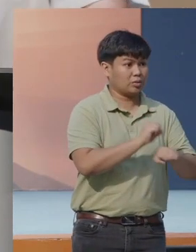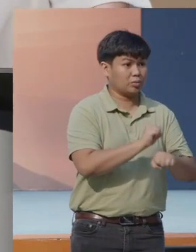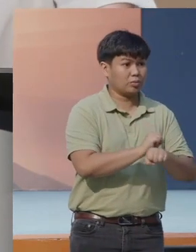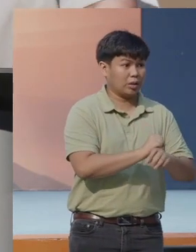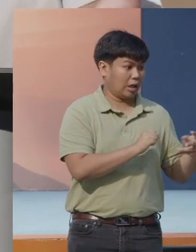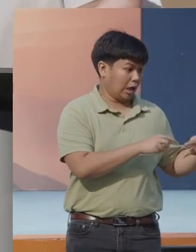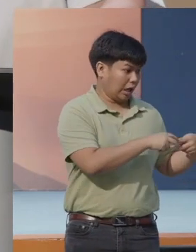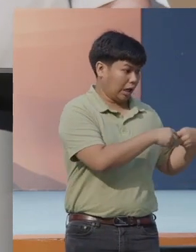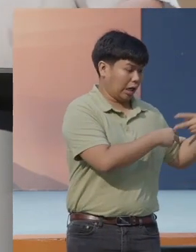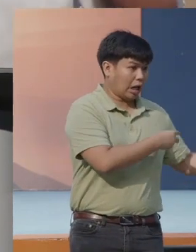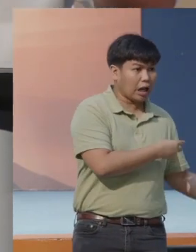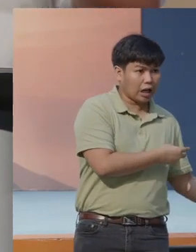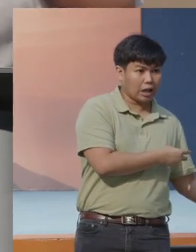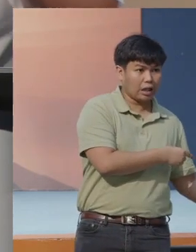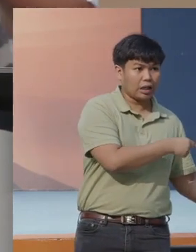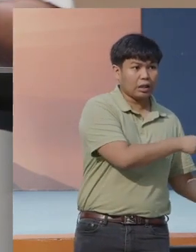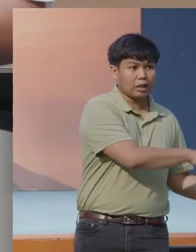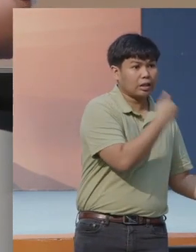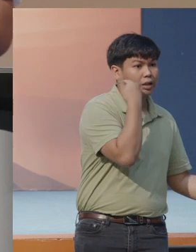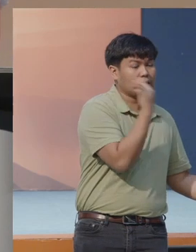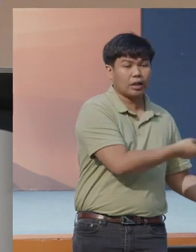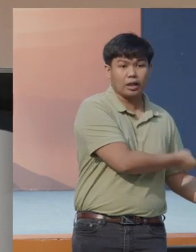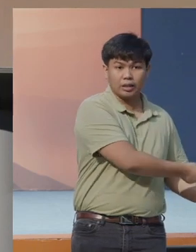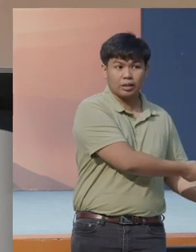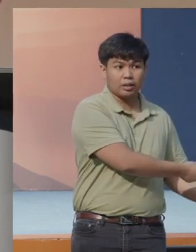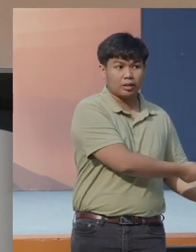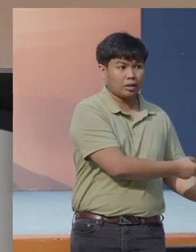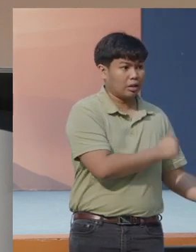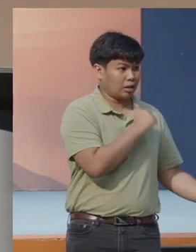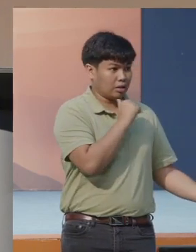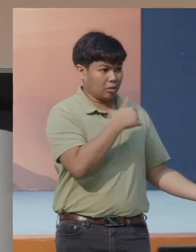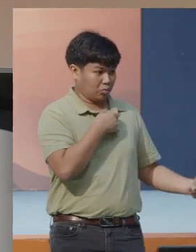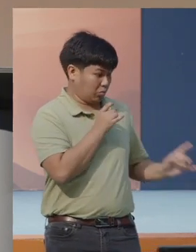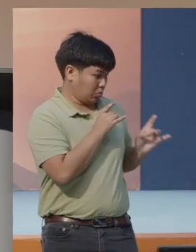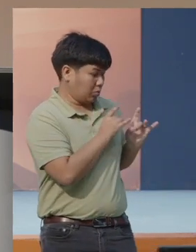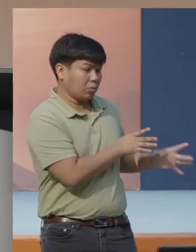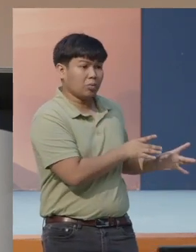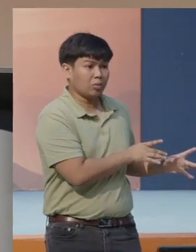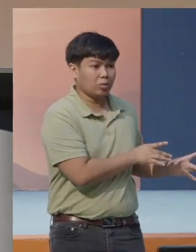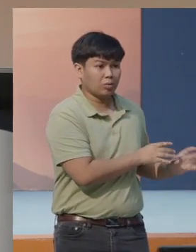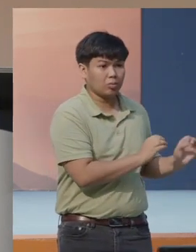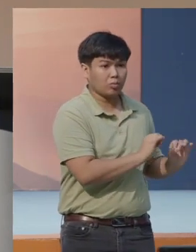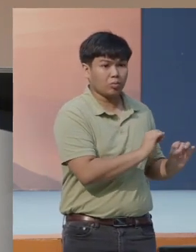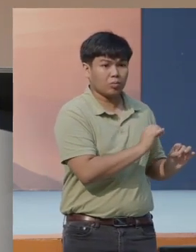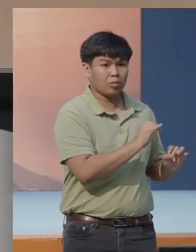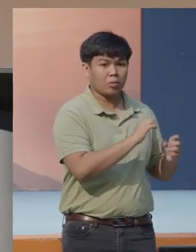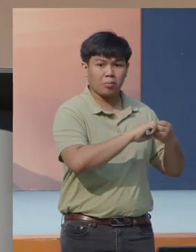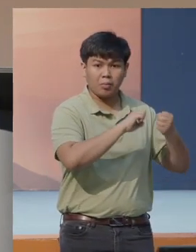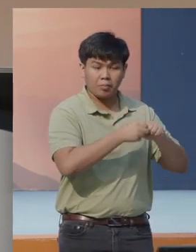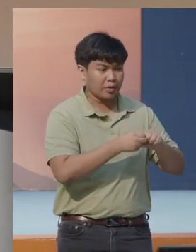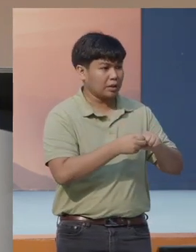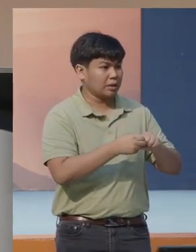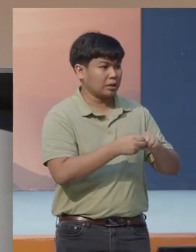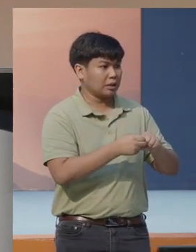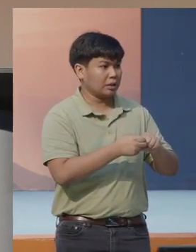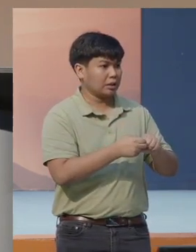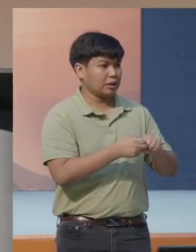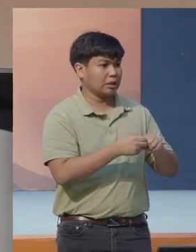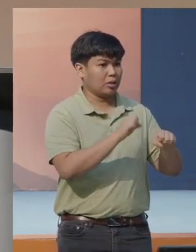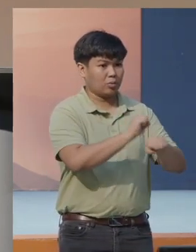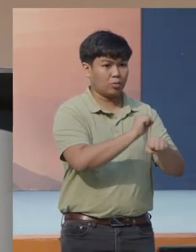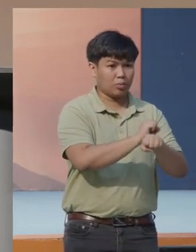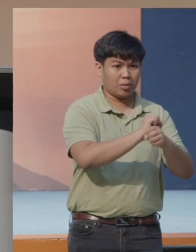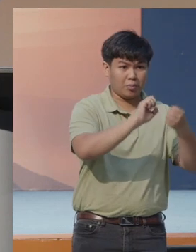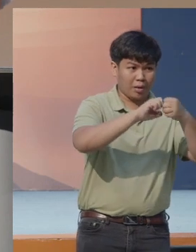used a stone that could cause death, and without seeing him, it dropped on him so that